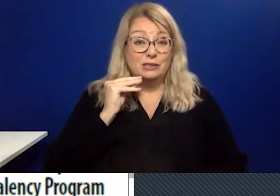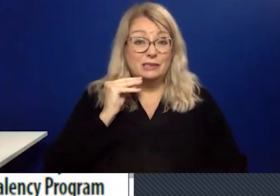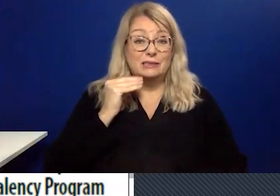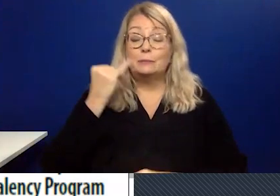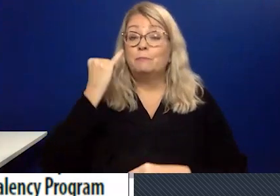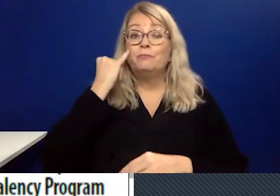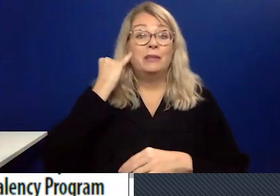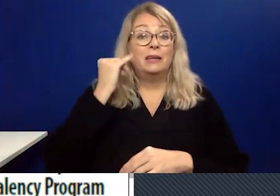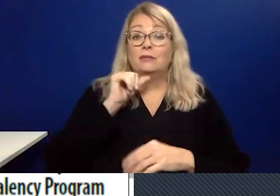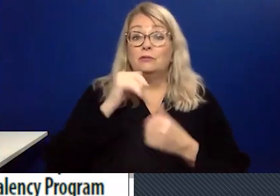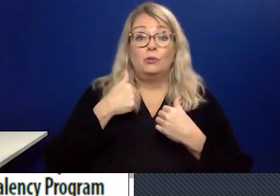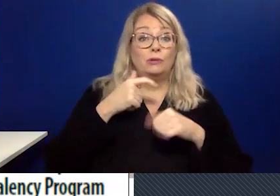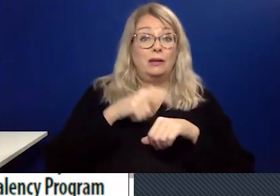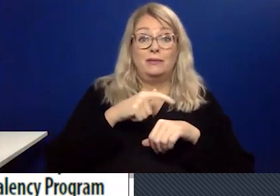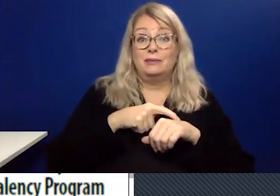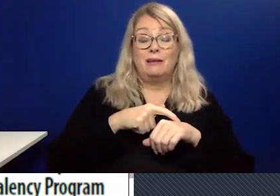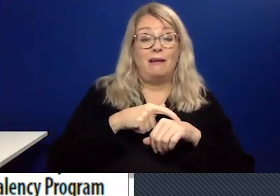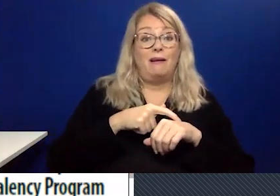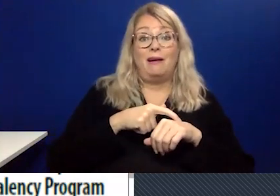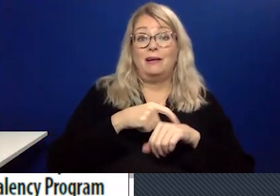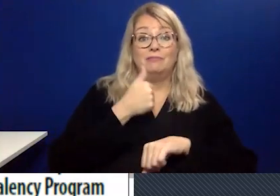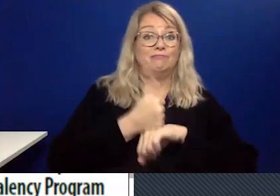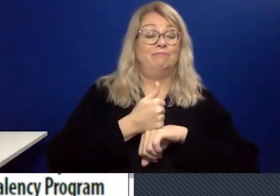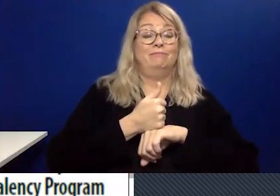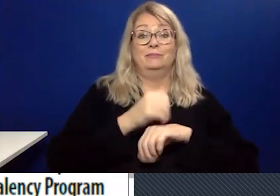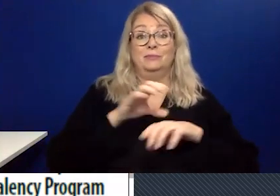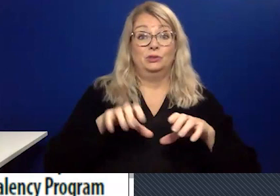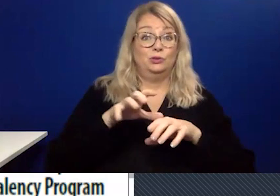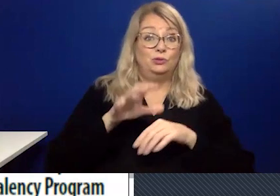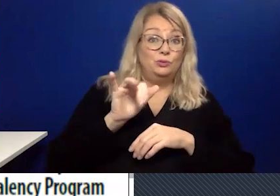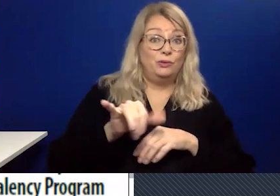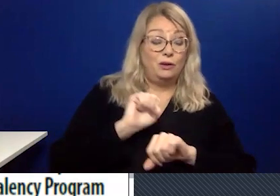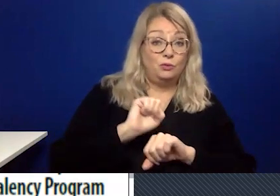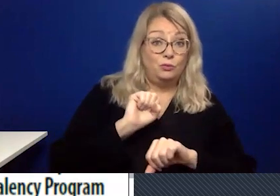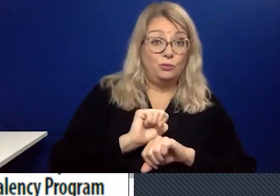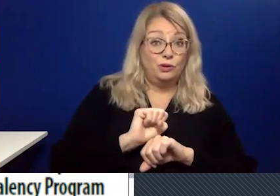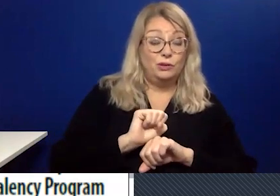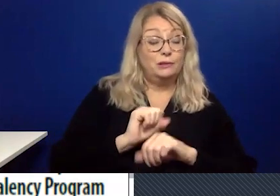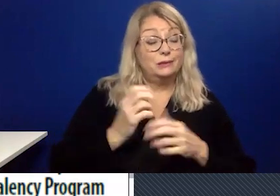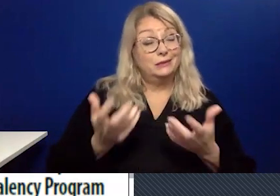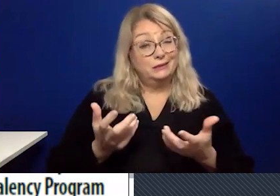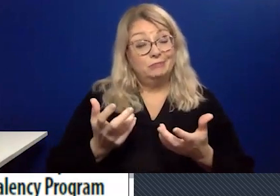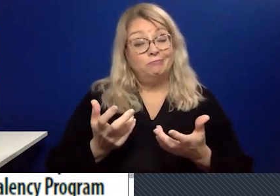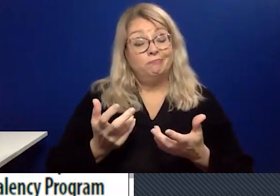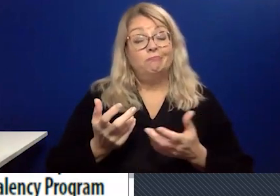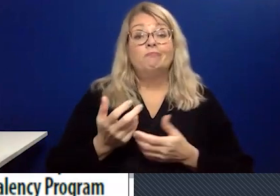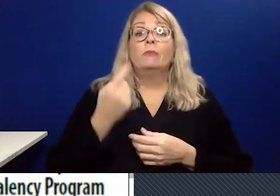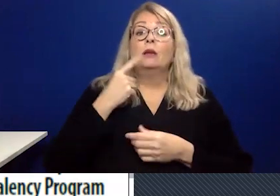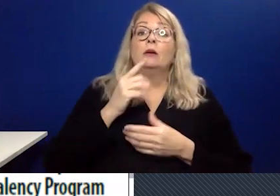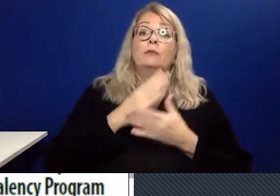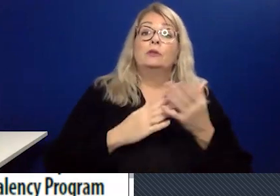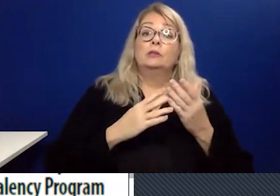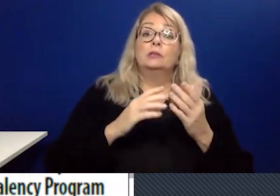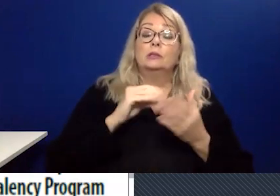have time dedicated to do it, you're probably not going to do the task that you're supposed to do. So for some of these students who are transitioning back into